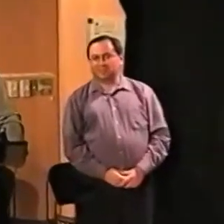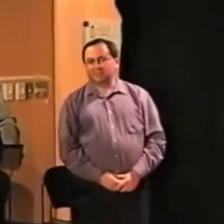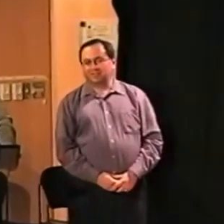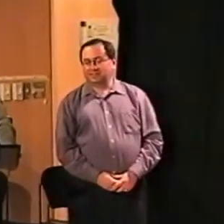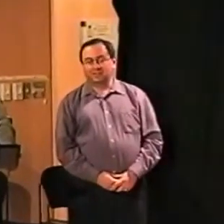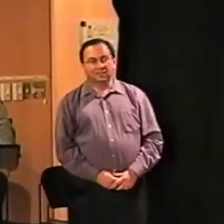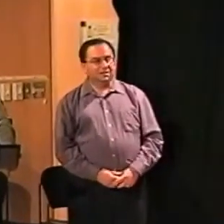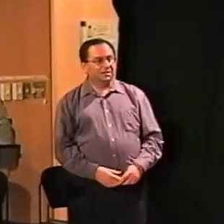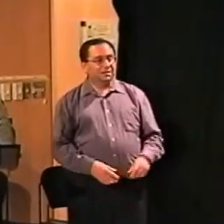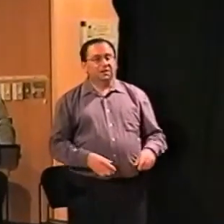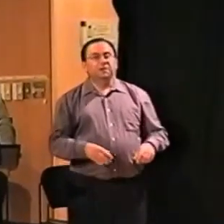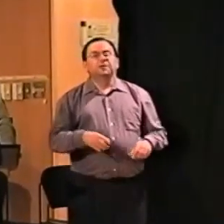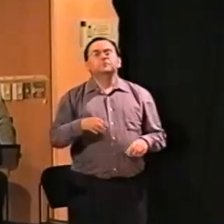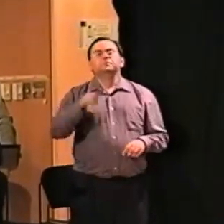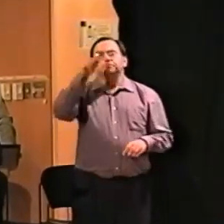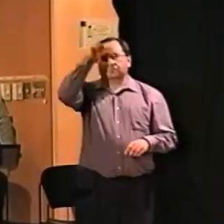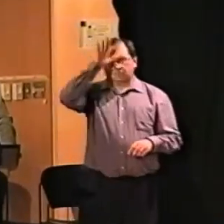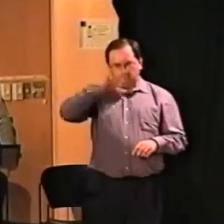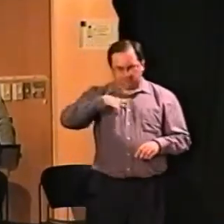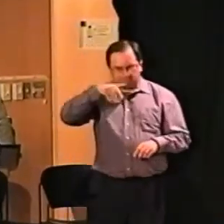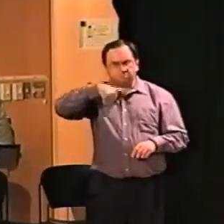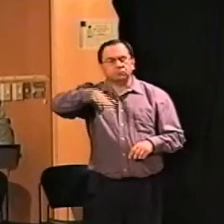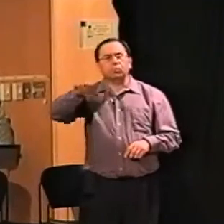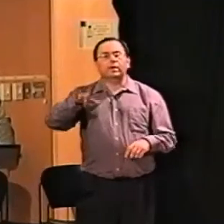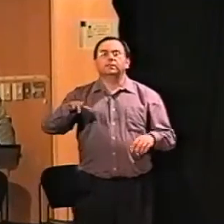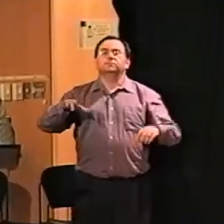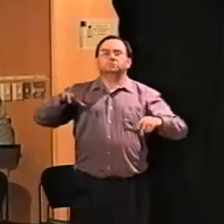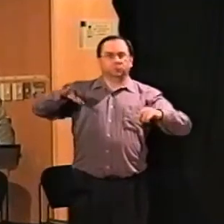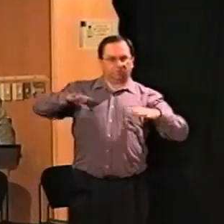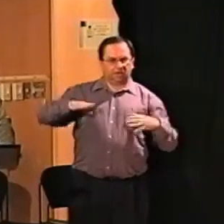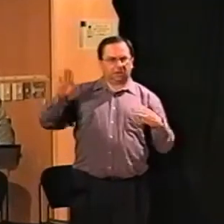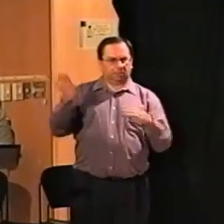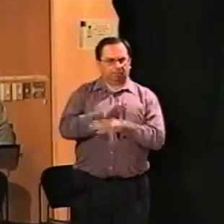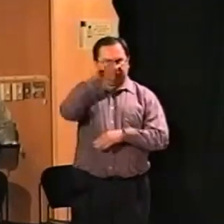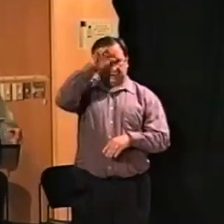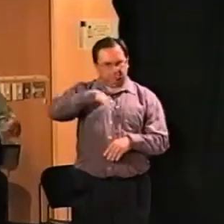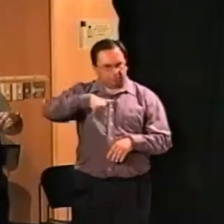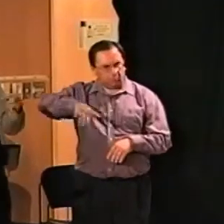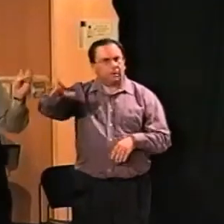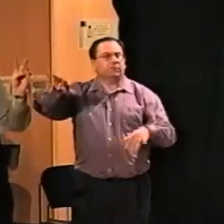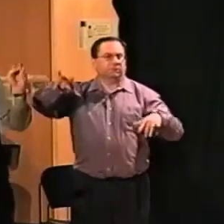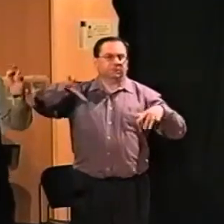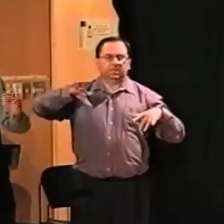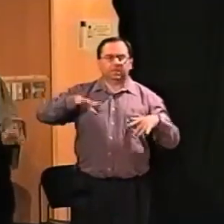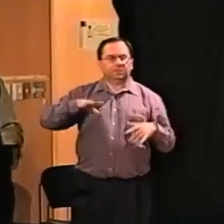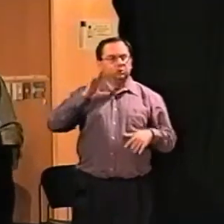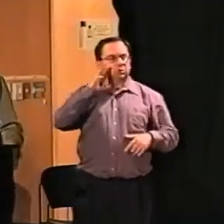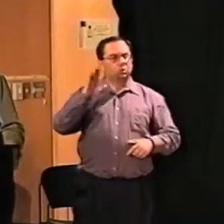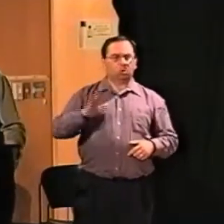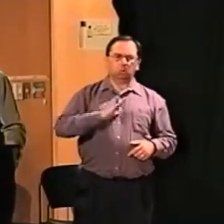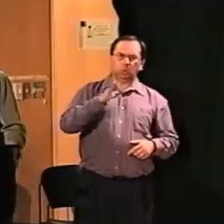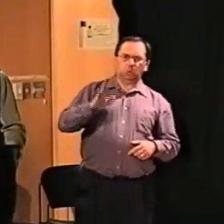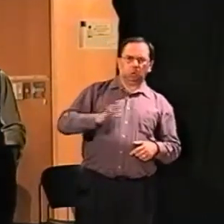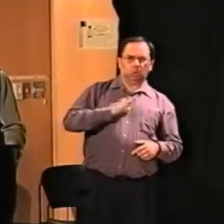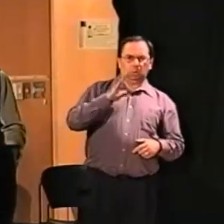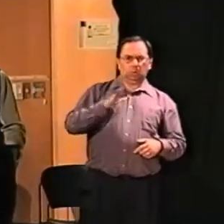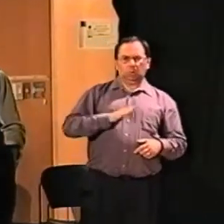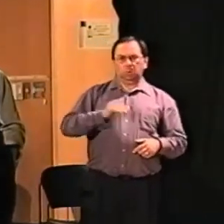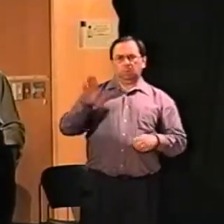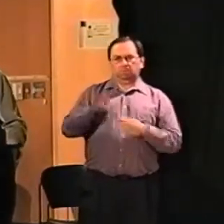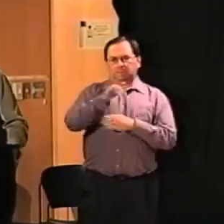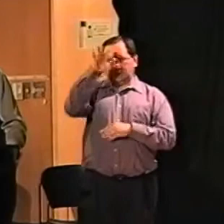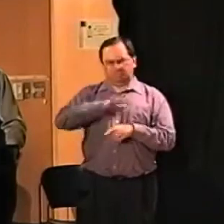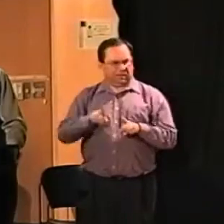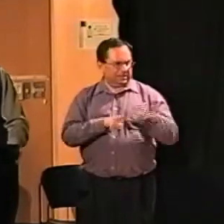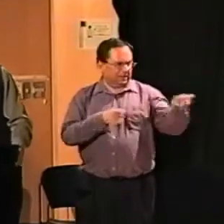A man was on vacation. He was a businessman. He, you know, one of these hoity-toities that we were just talking about that